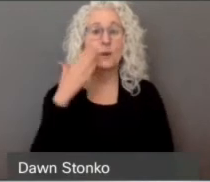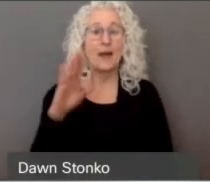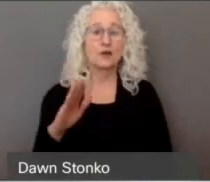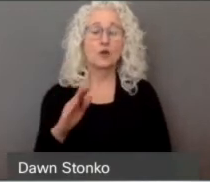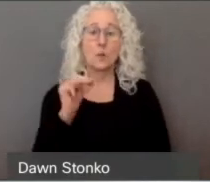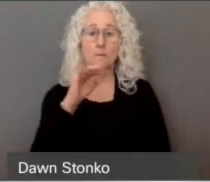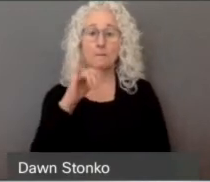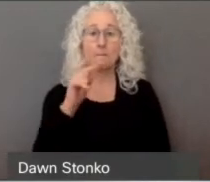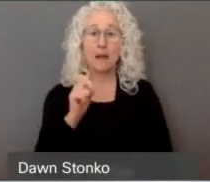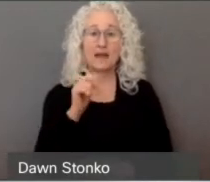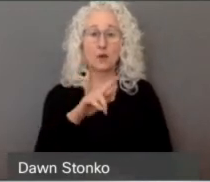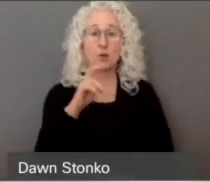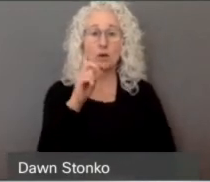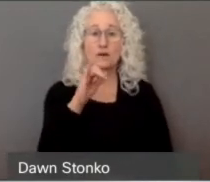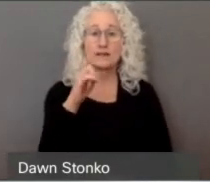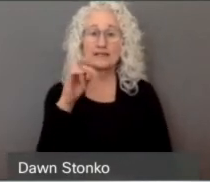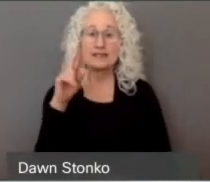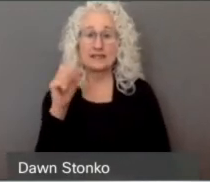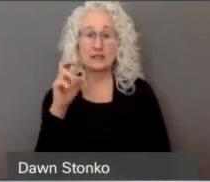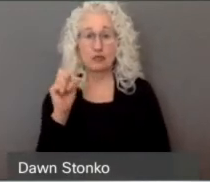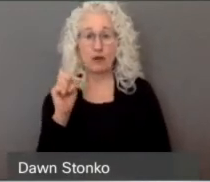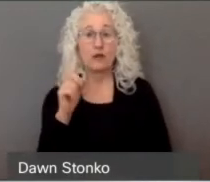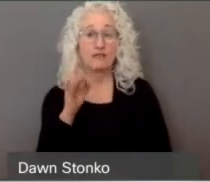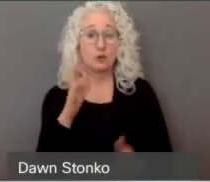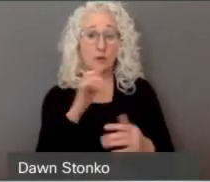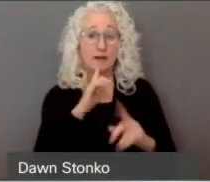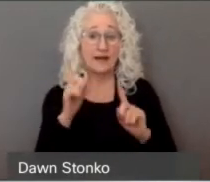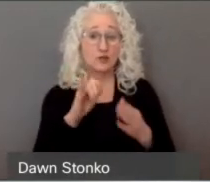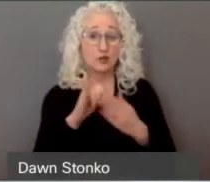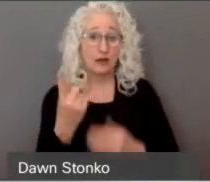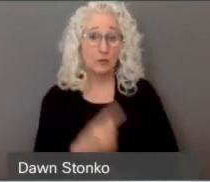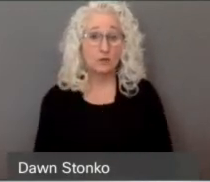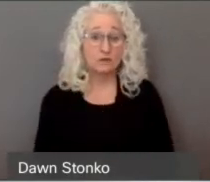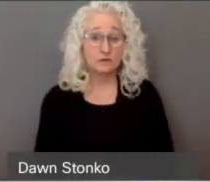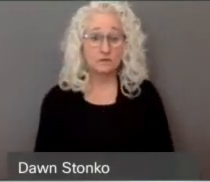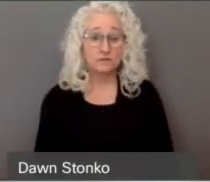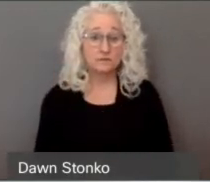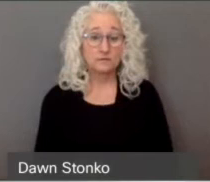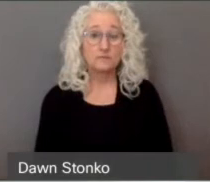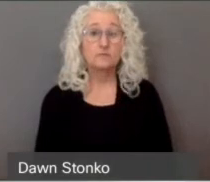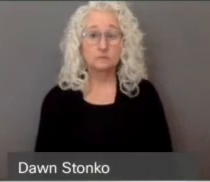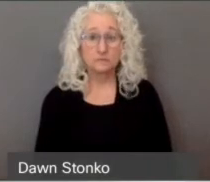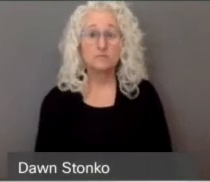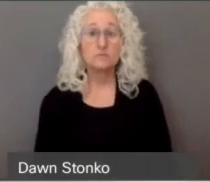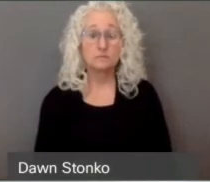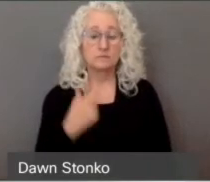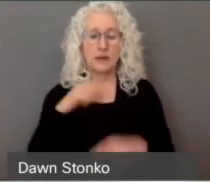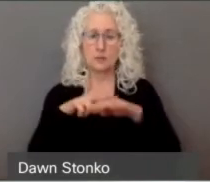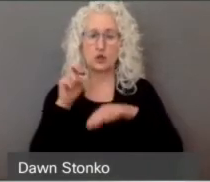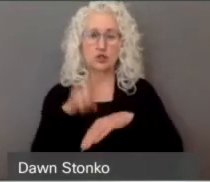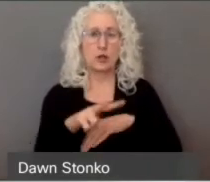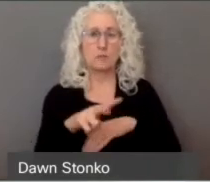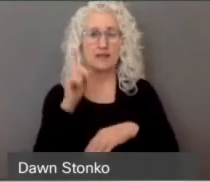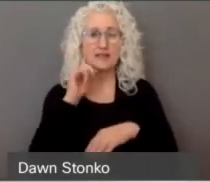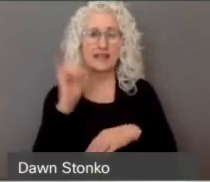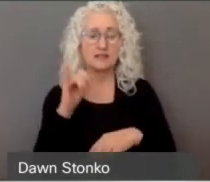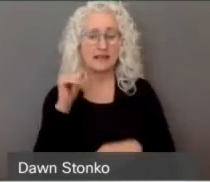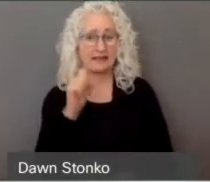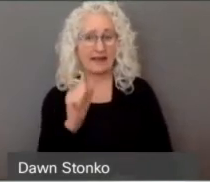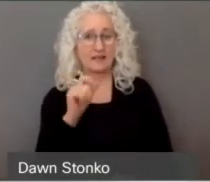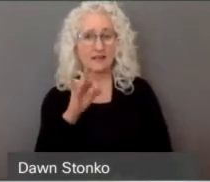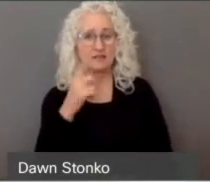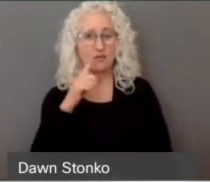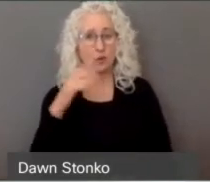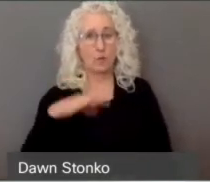Mike or Deidre, if you want to answer that one. So I'm going to jump in. It sounds like yes. I mean, if it's a